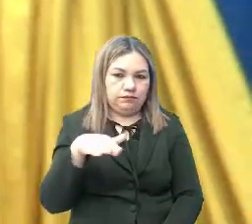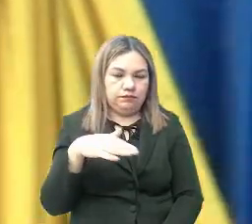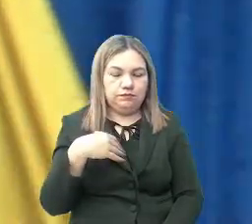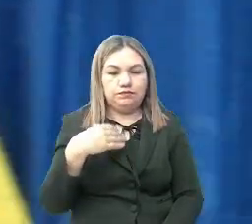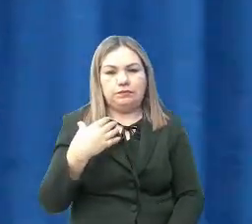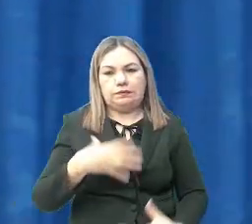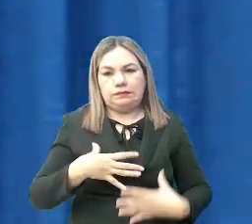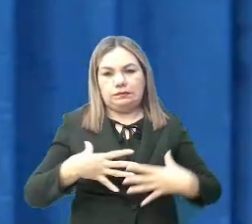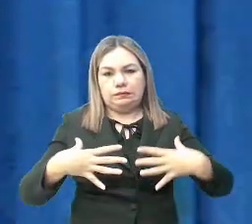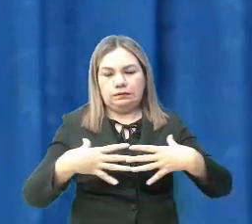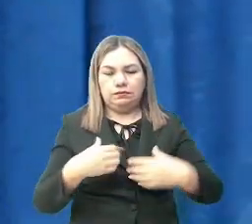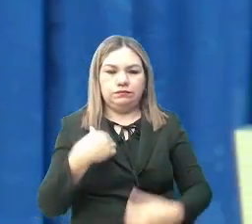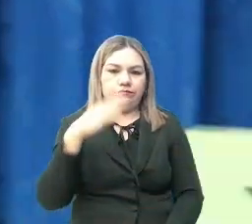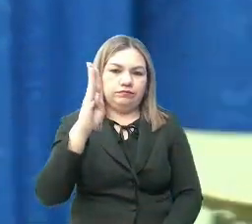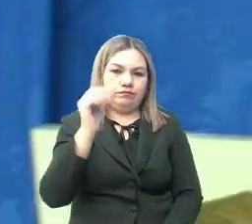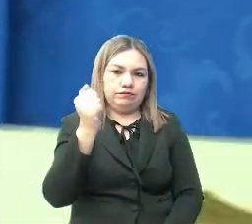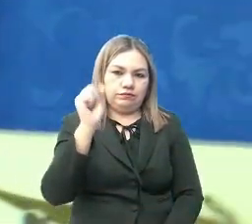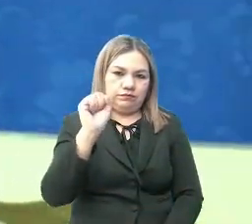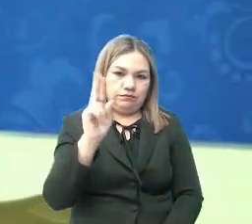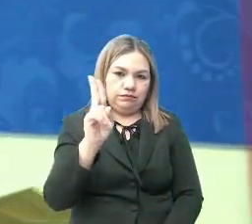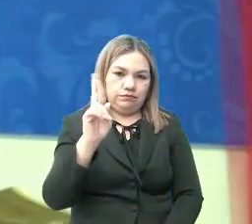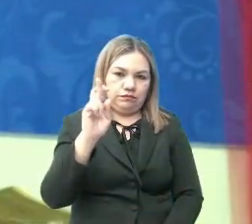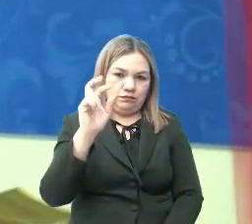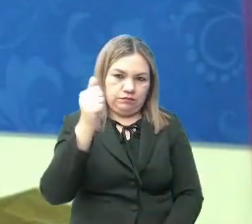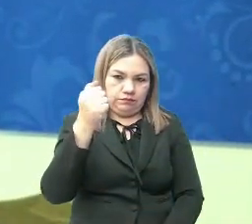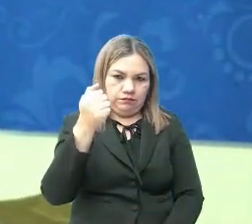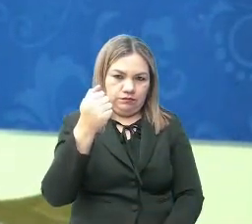You're full of that garbage.